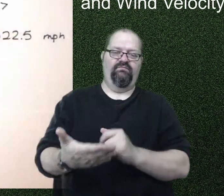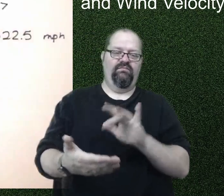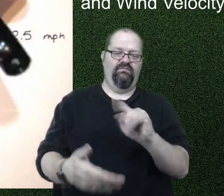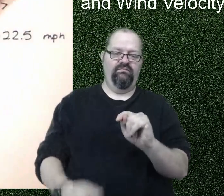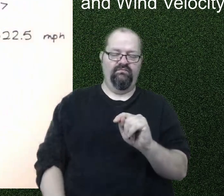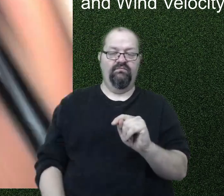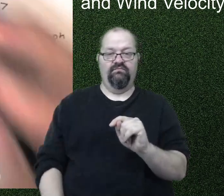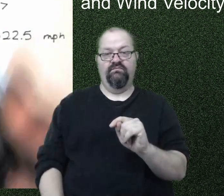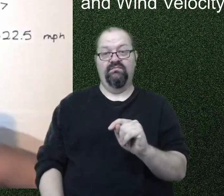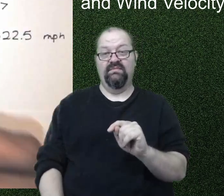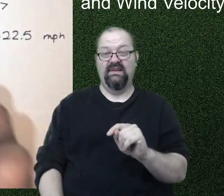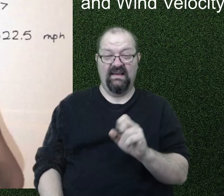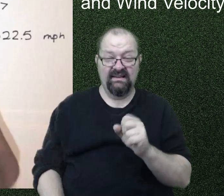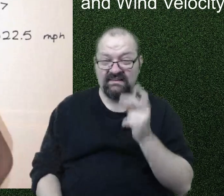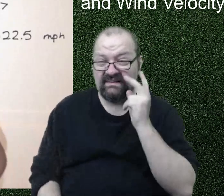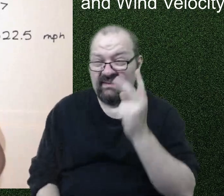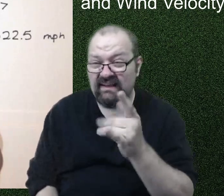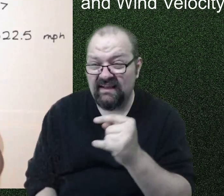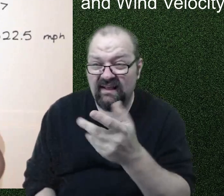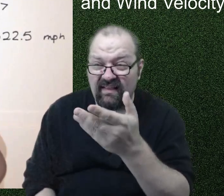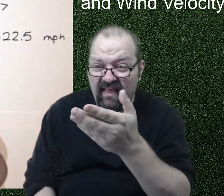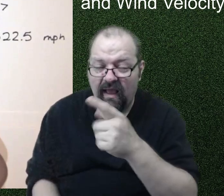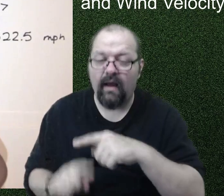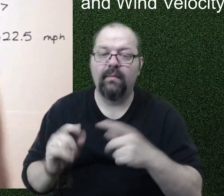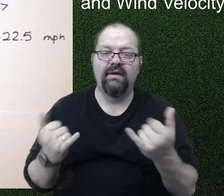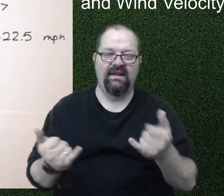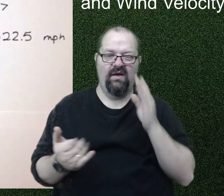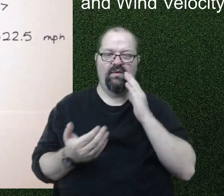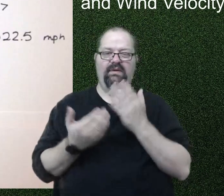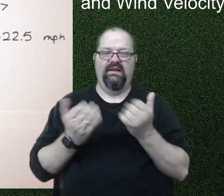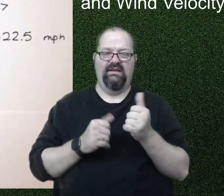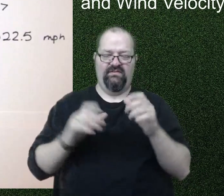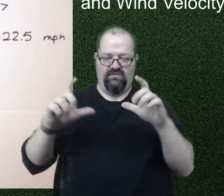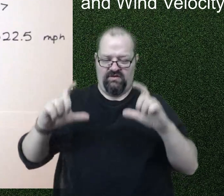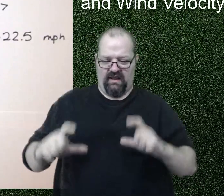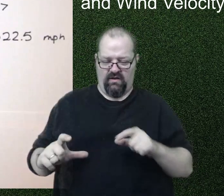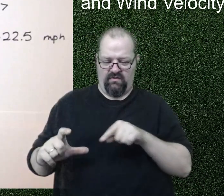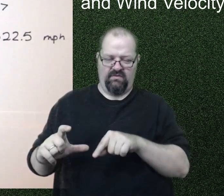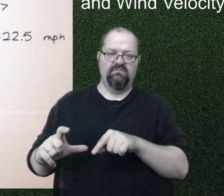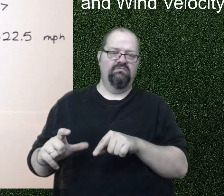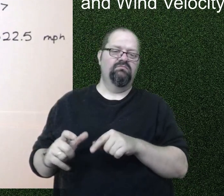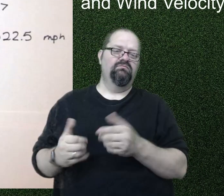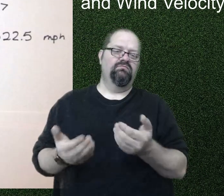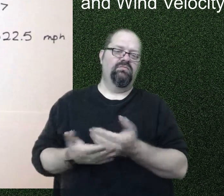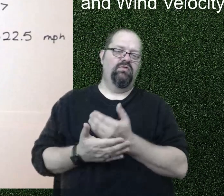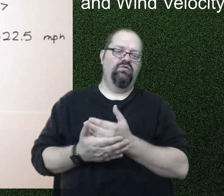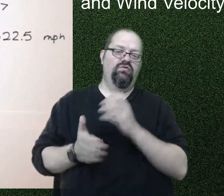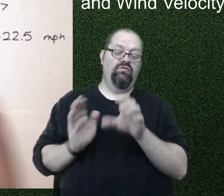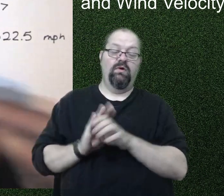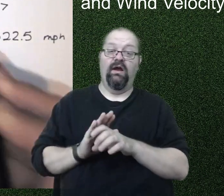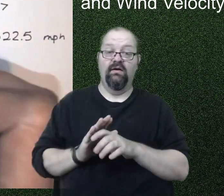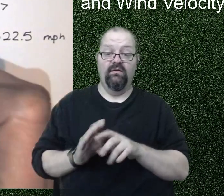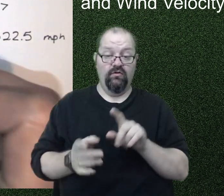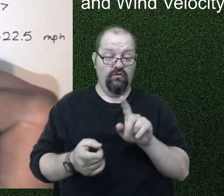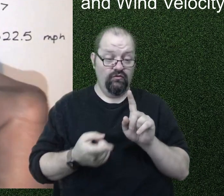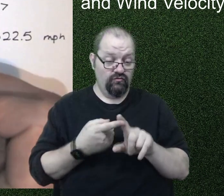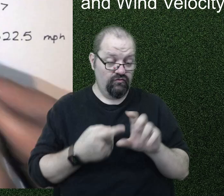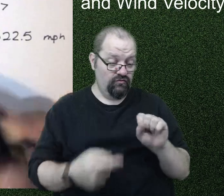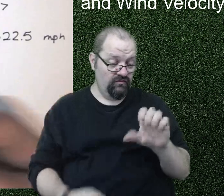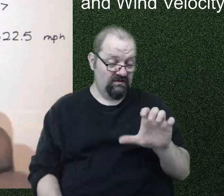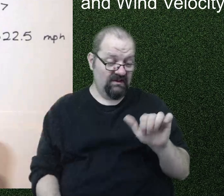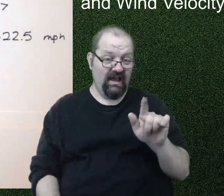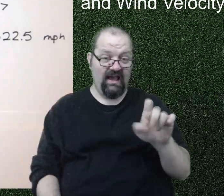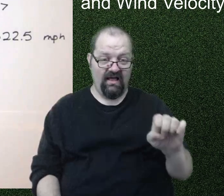You can actually see it up there, but it'd be easier down here. Not to scale. I'm going